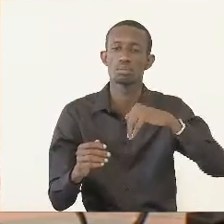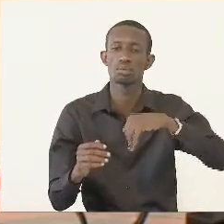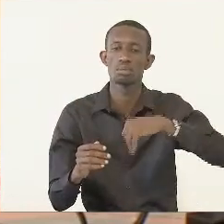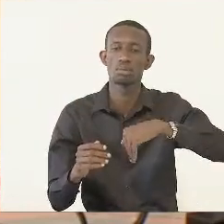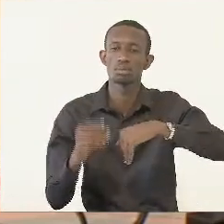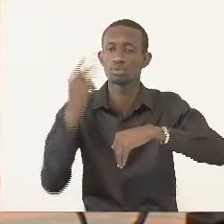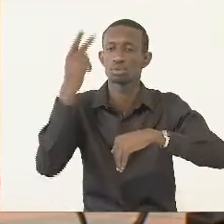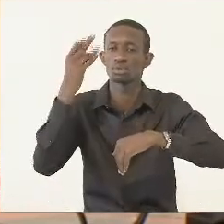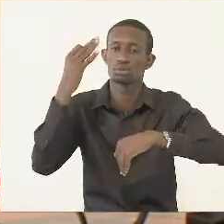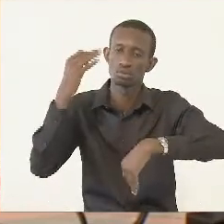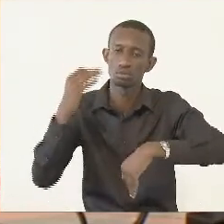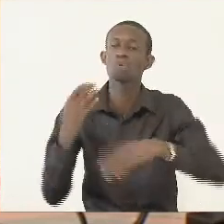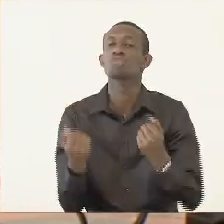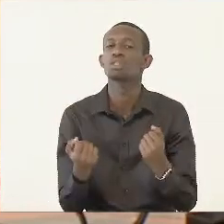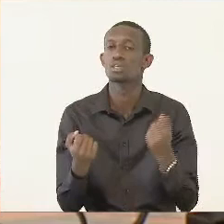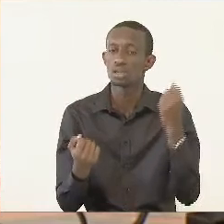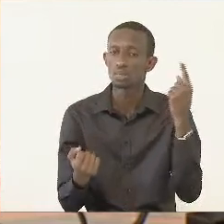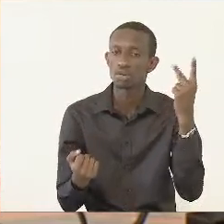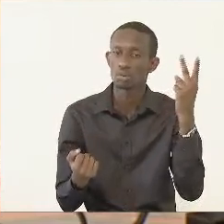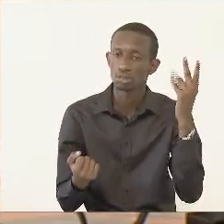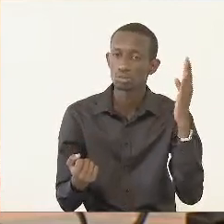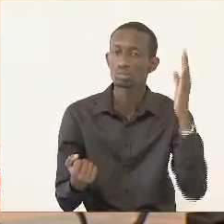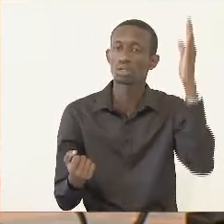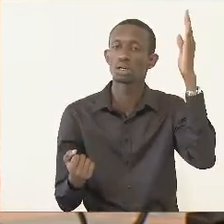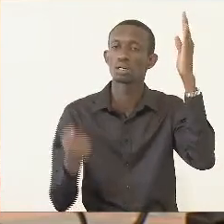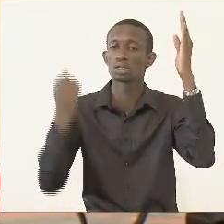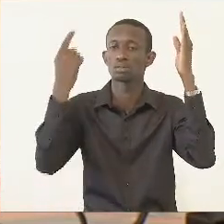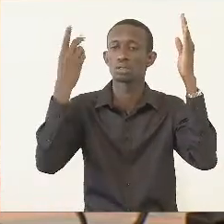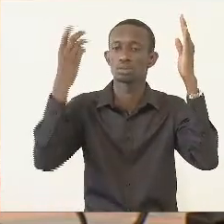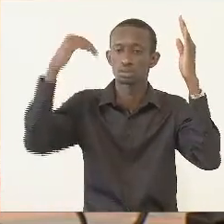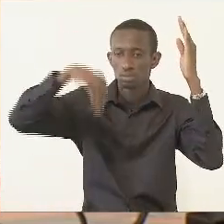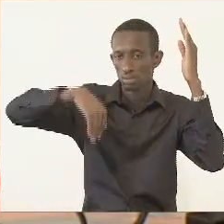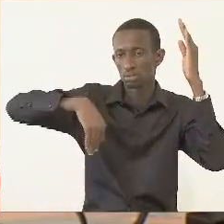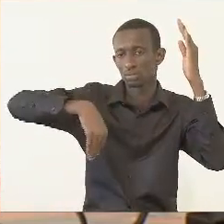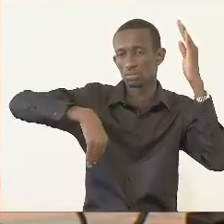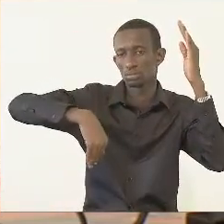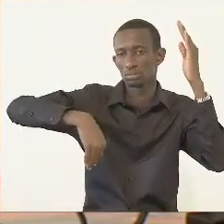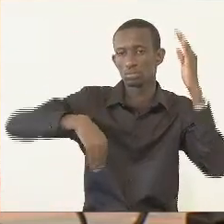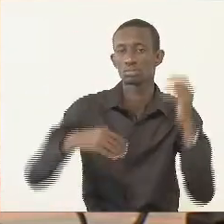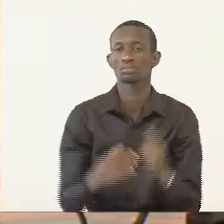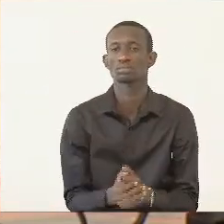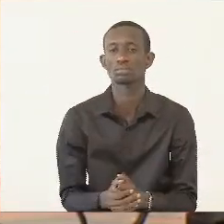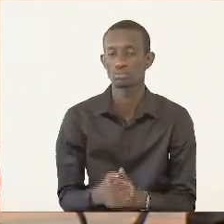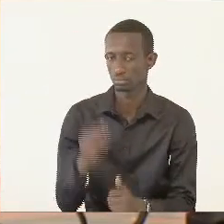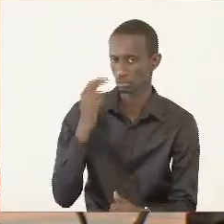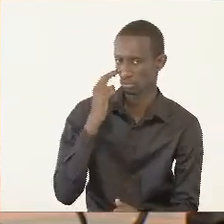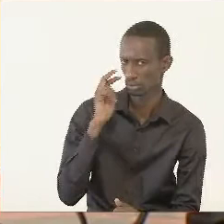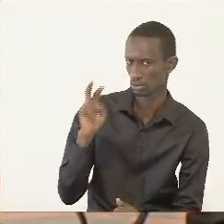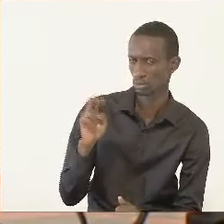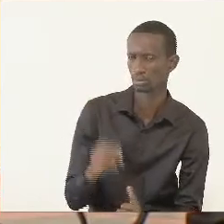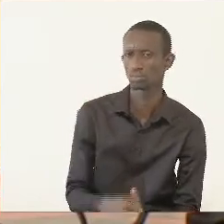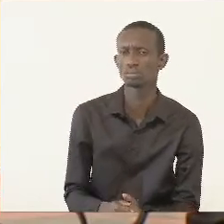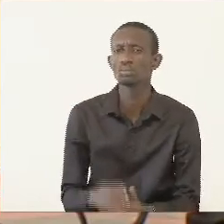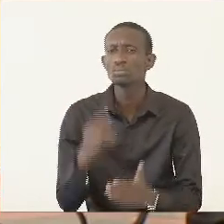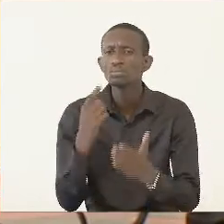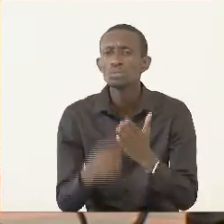4, 5. So you have a 5 up, a 5 down. So 3 up, 3 down. So that's, whoop. Now, look at what